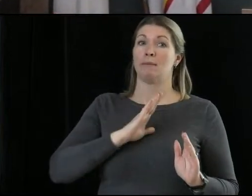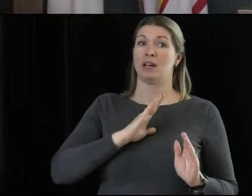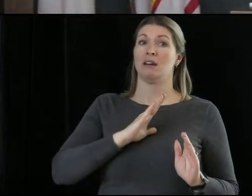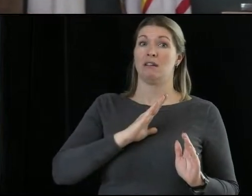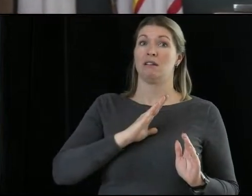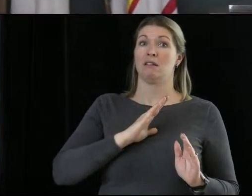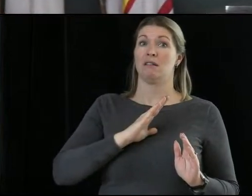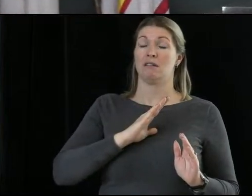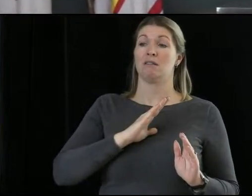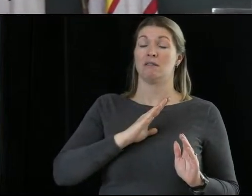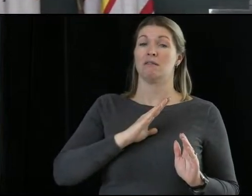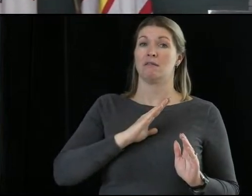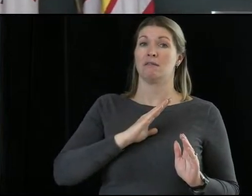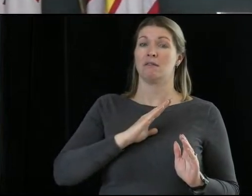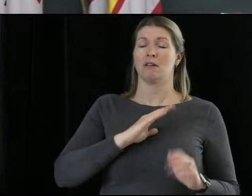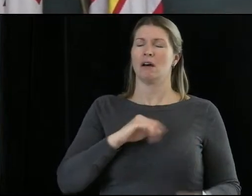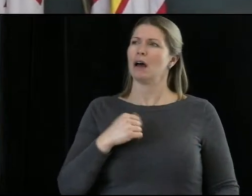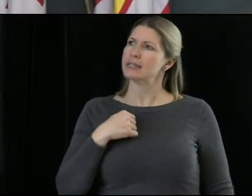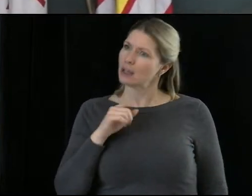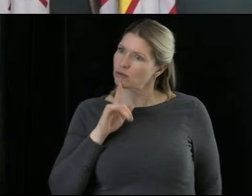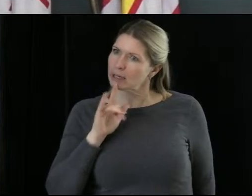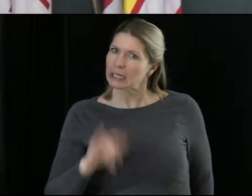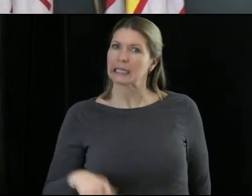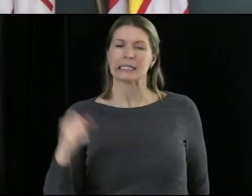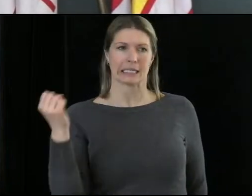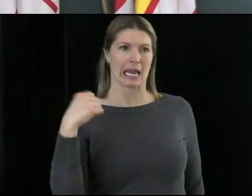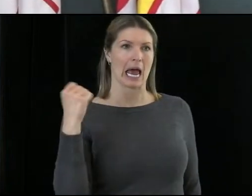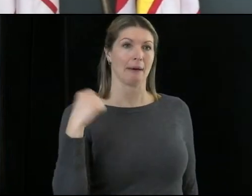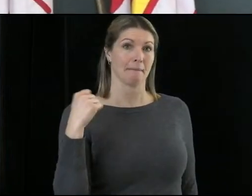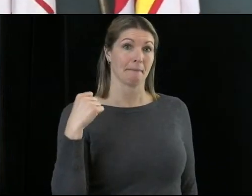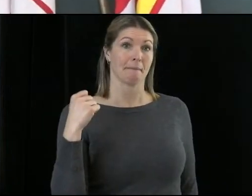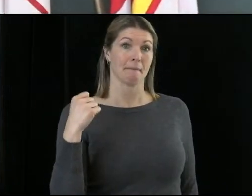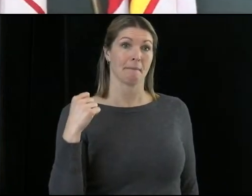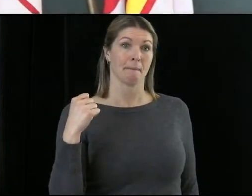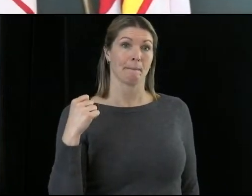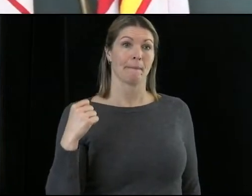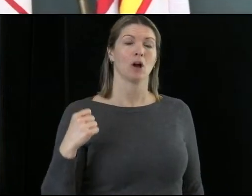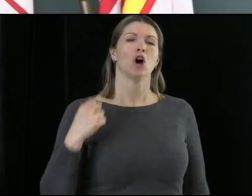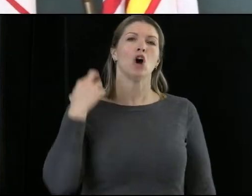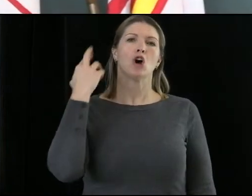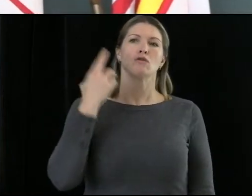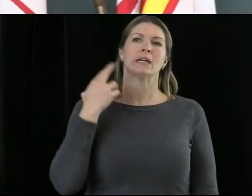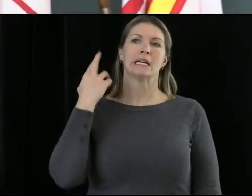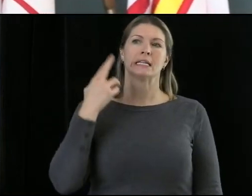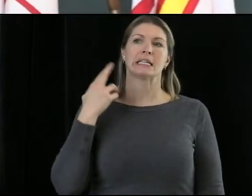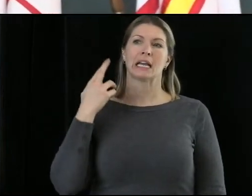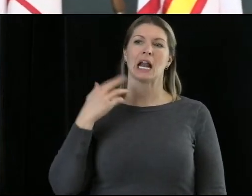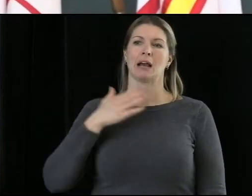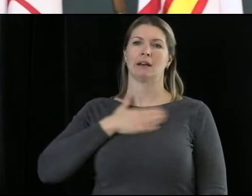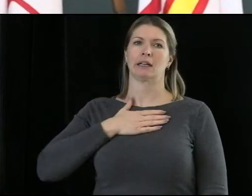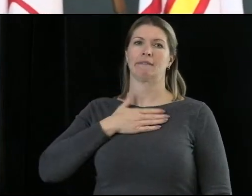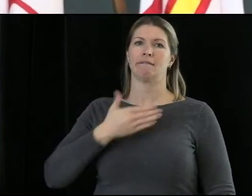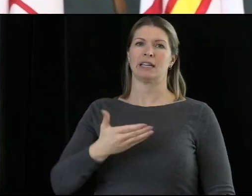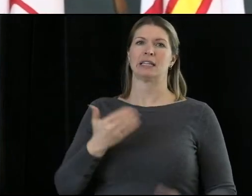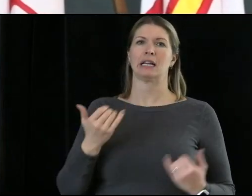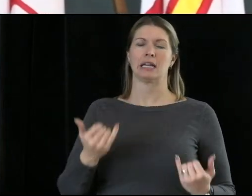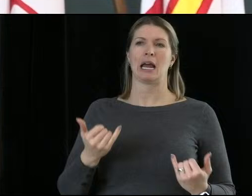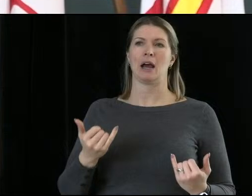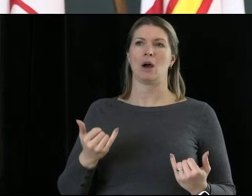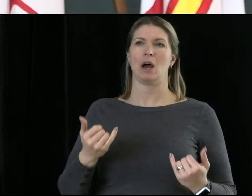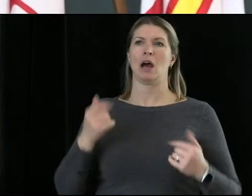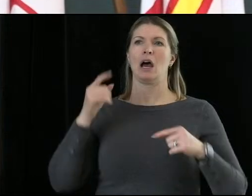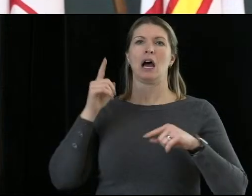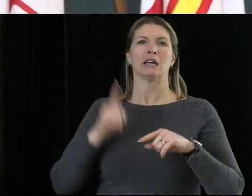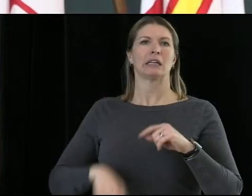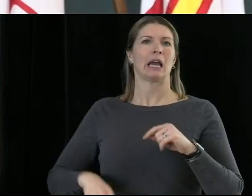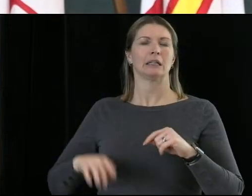I was like, really? He said, yeah. And he said, here's what he told me. The reason I'm confessing now is I can't stand seeing her